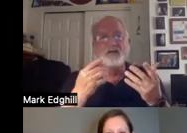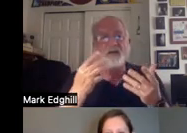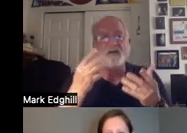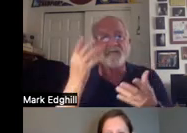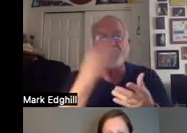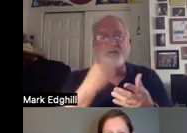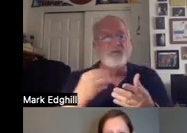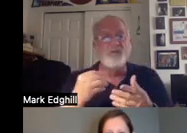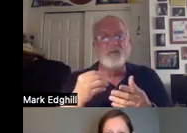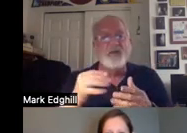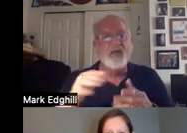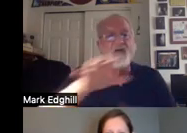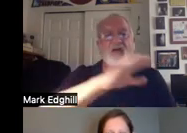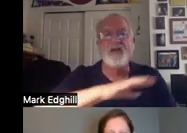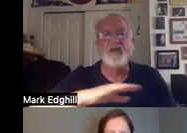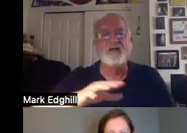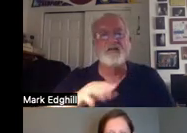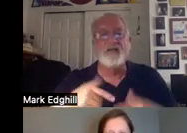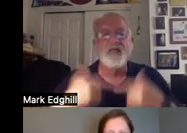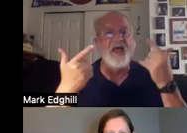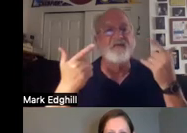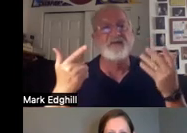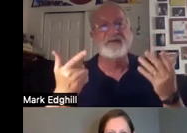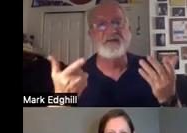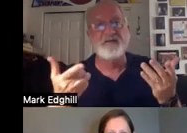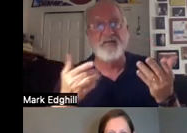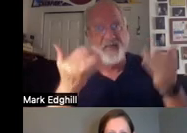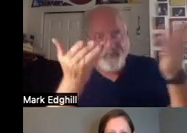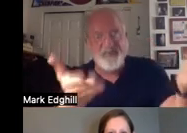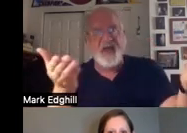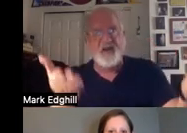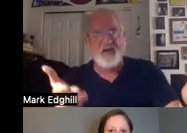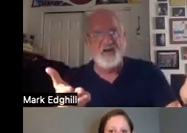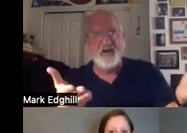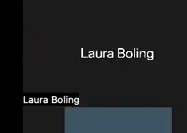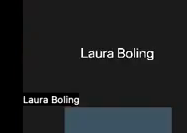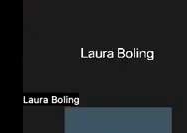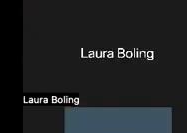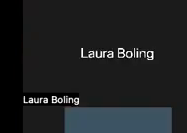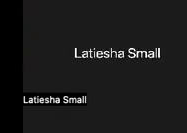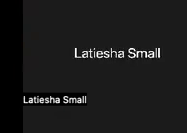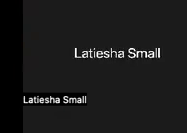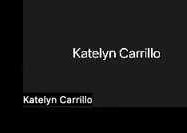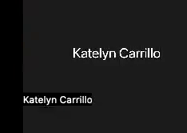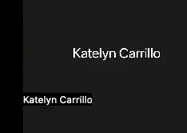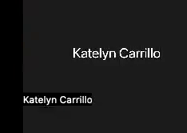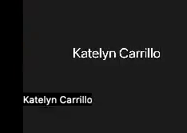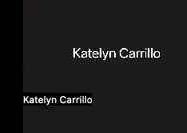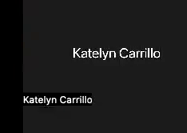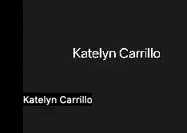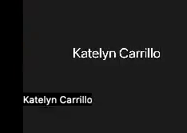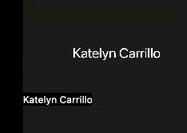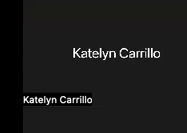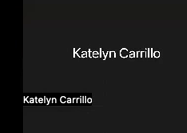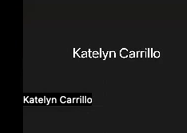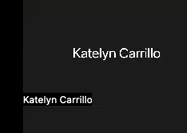But I see more things like, you know, just the beautiful area just feels alive. Like I could actually be